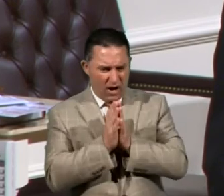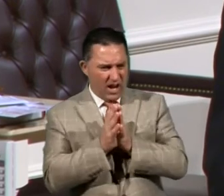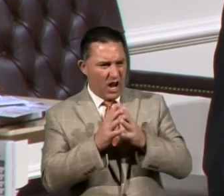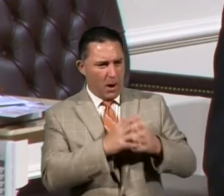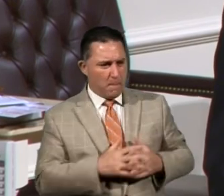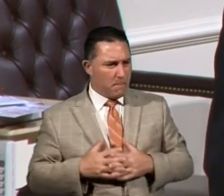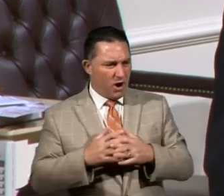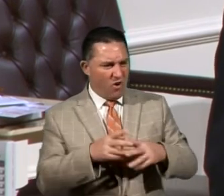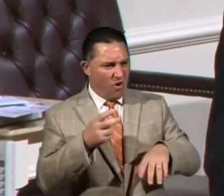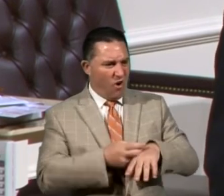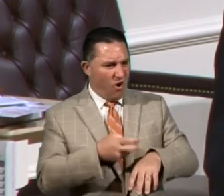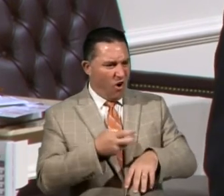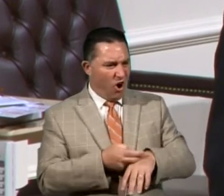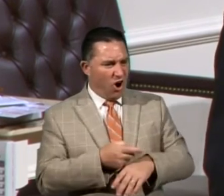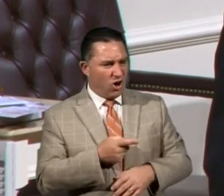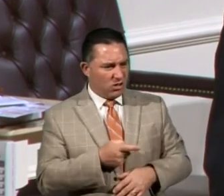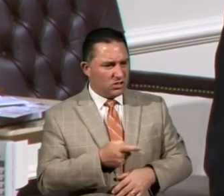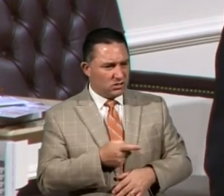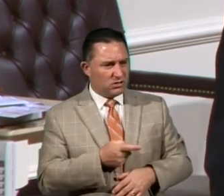America.